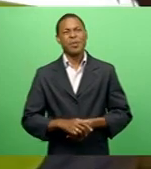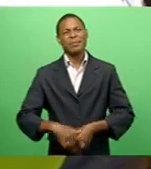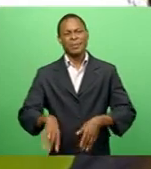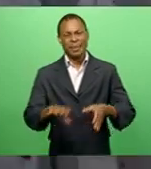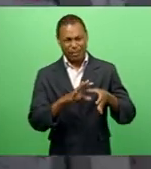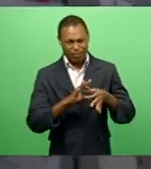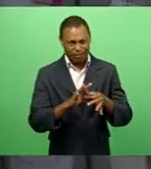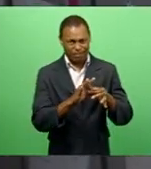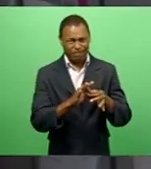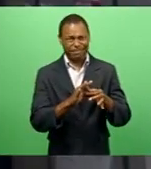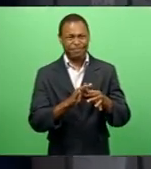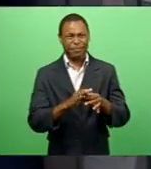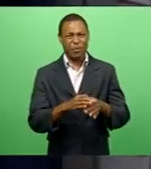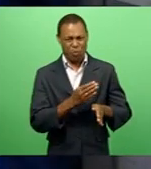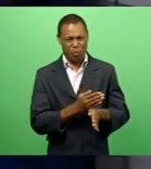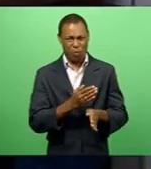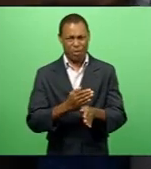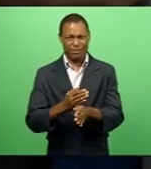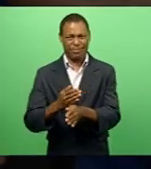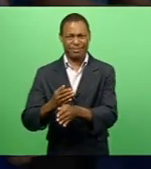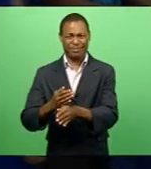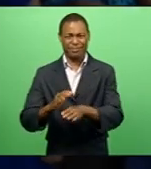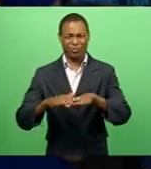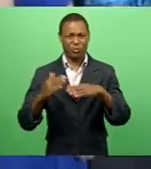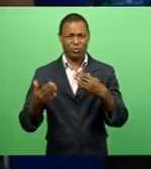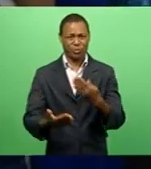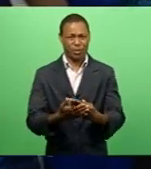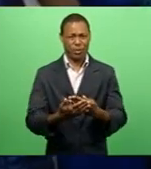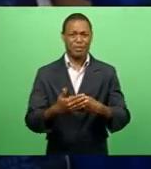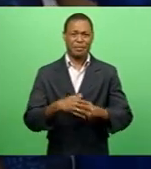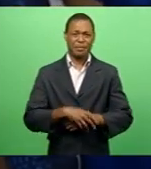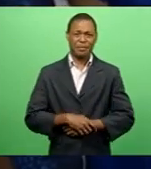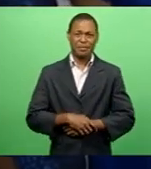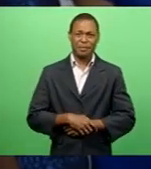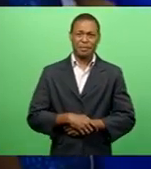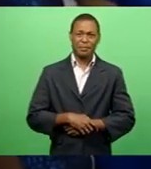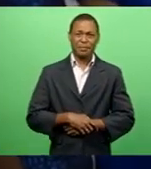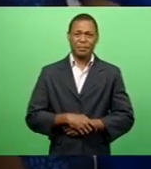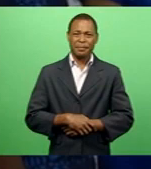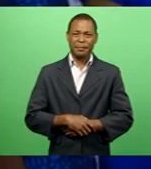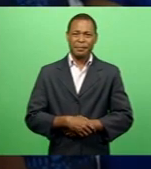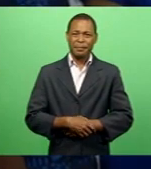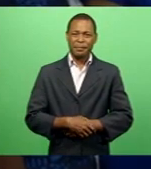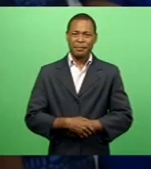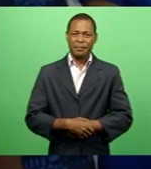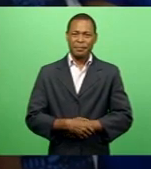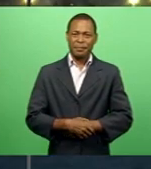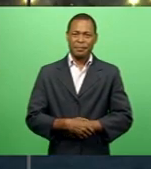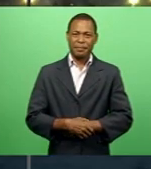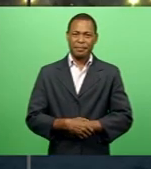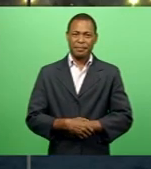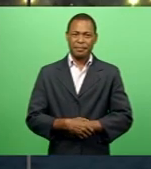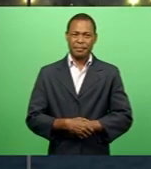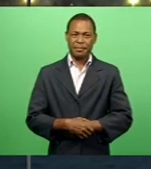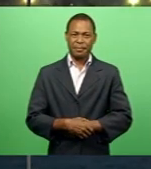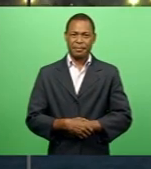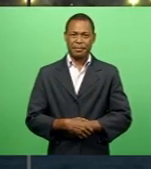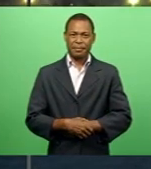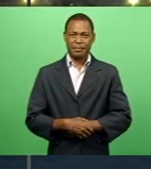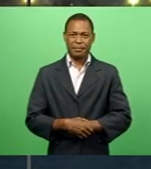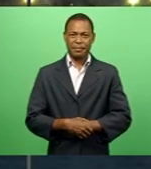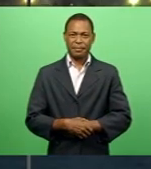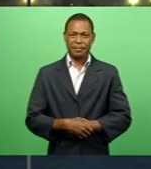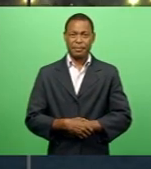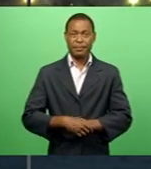WHO, UNICEF and the Coalition for Epidemic Preparedness Initiative. Koraitandulala, FBC News. It will